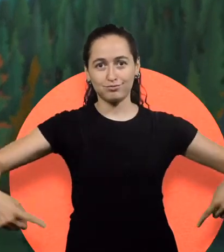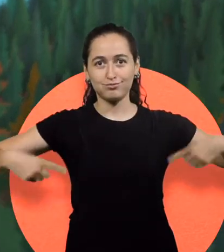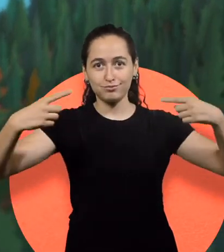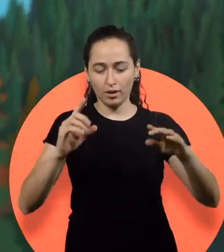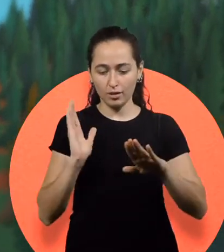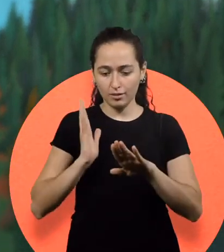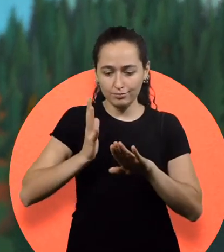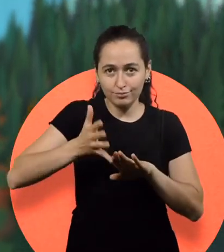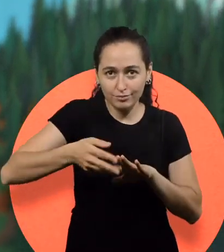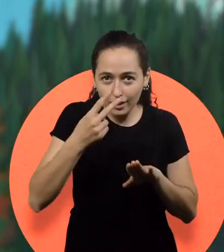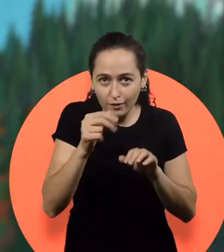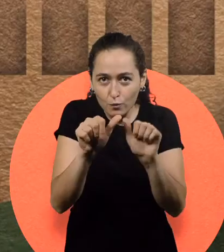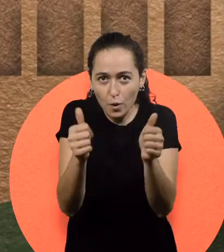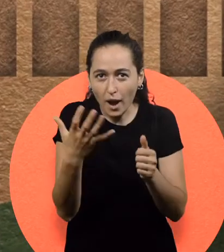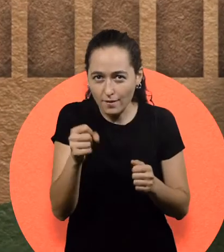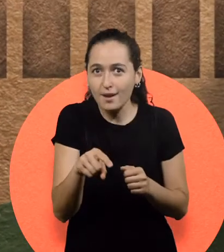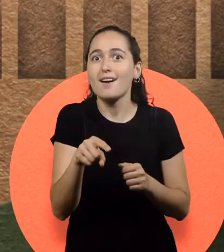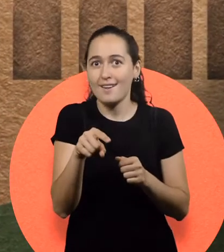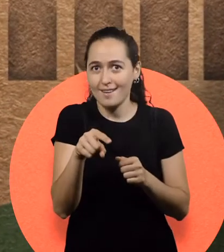that the car left on the ground.